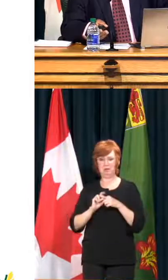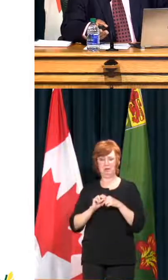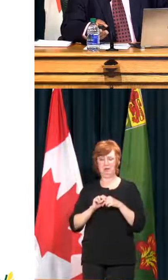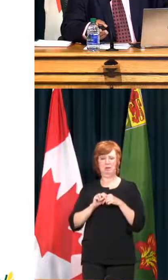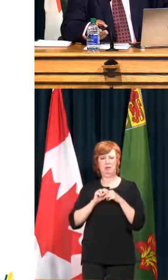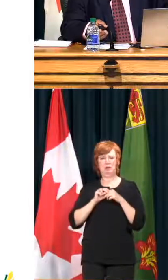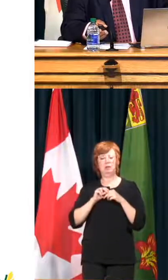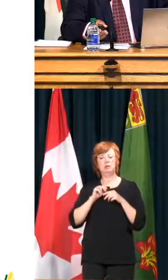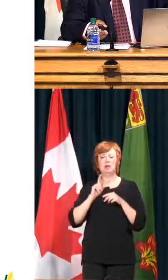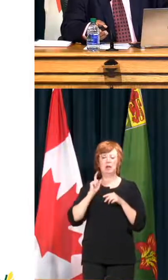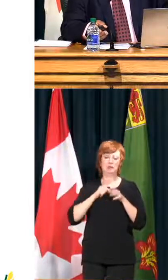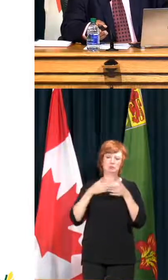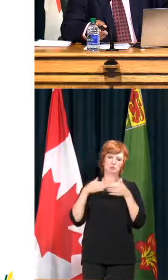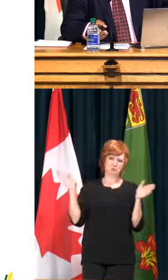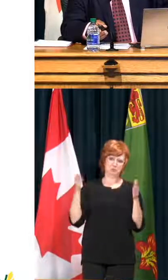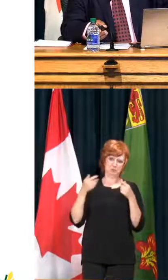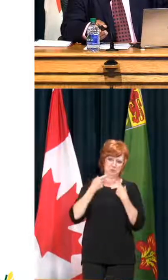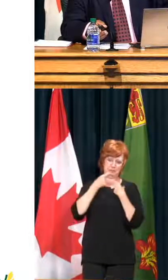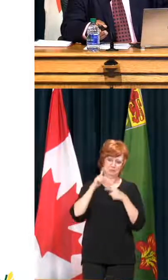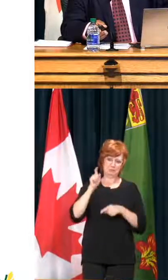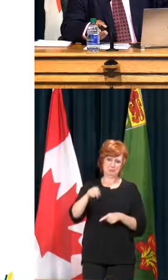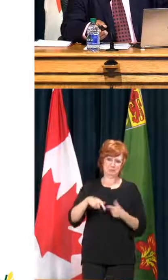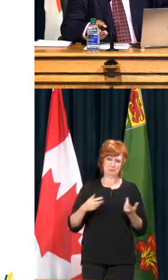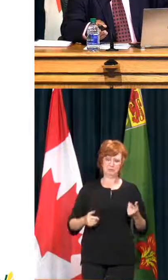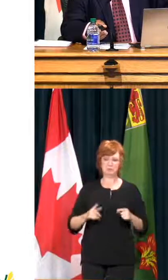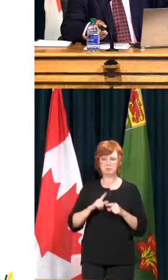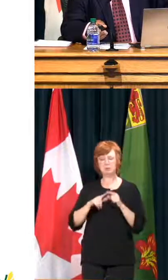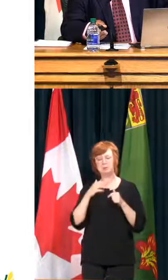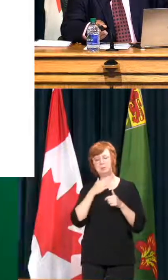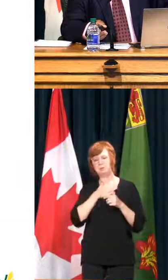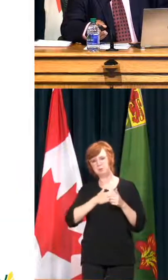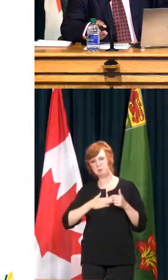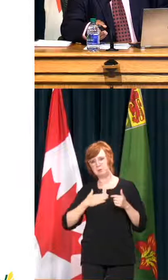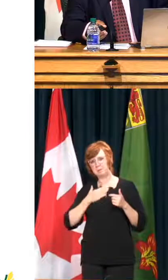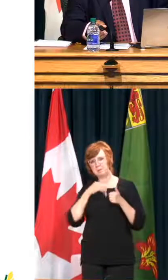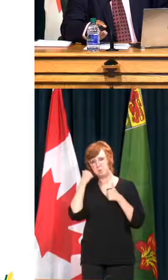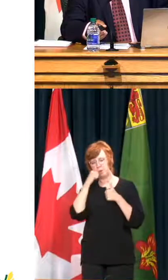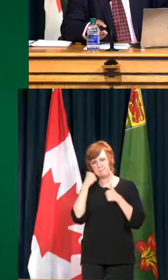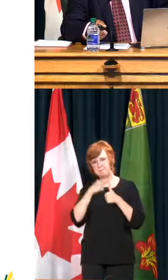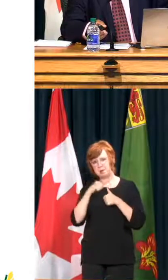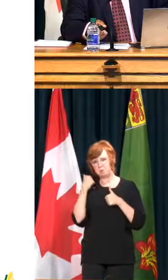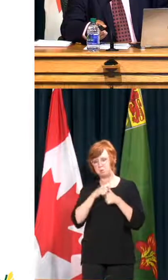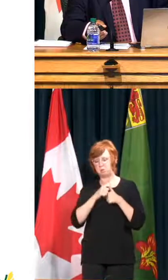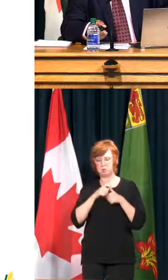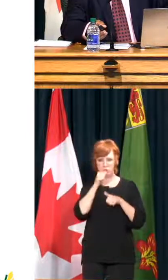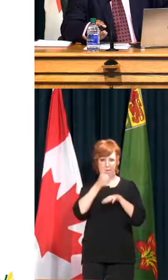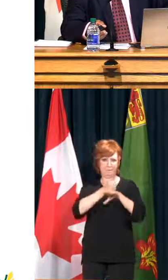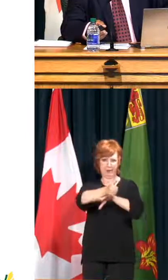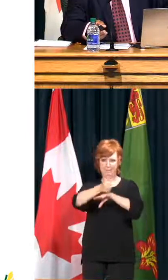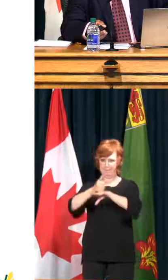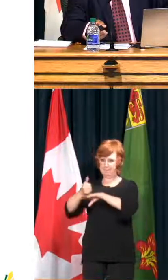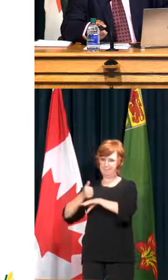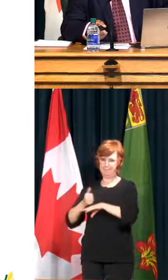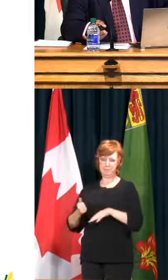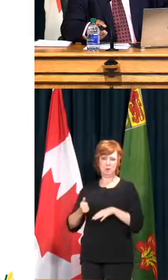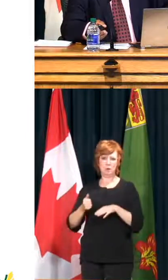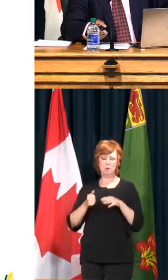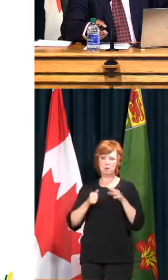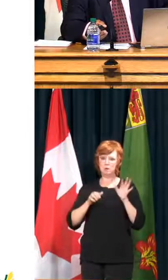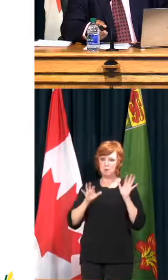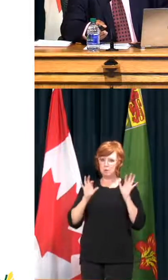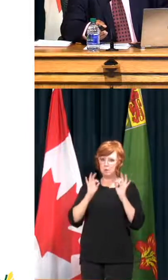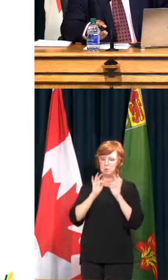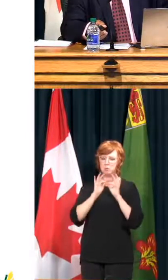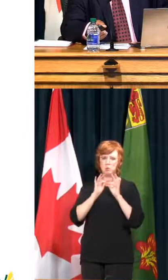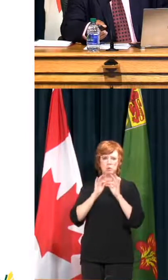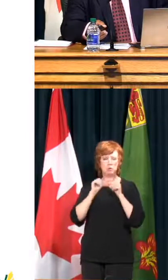be calm about it, not stigmatize or point fingers at each other, because this will continue to happen for the next several months, and we just need